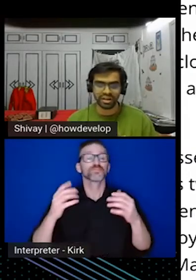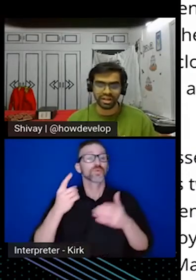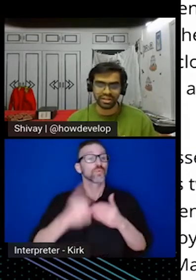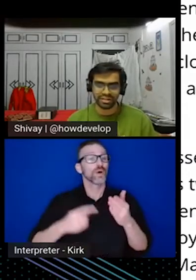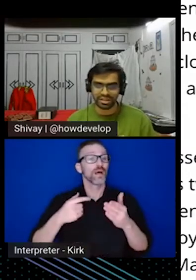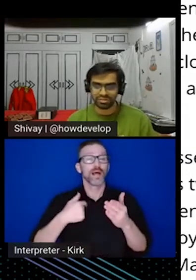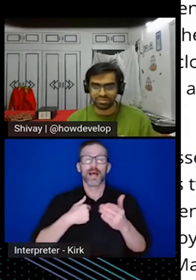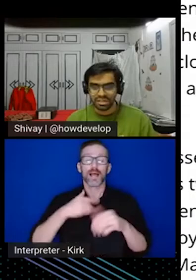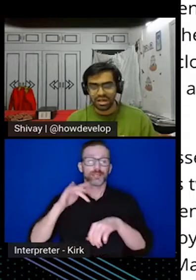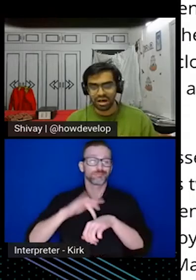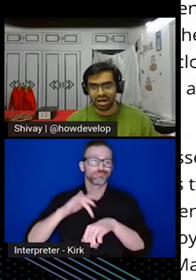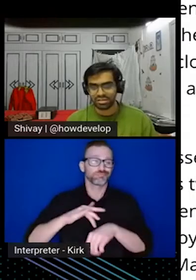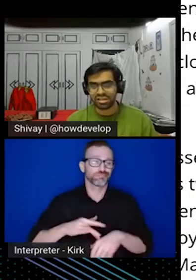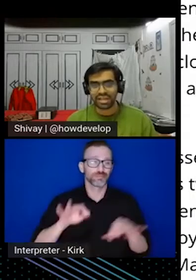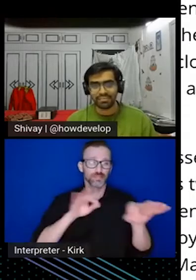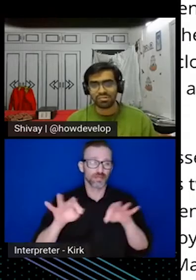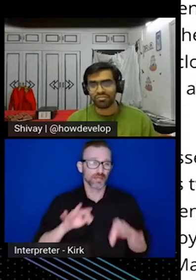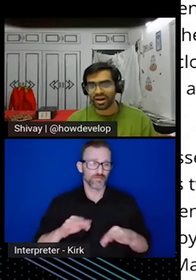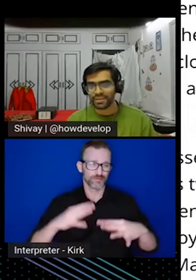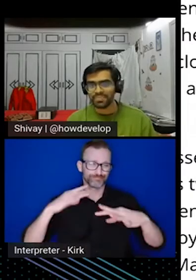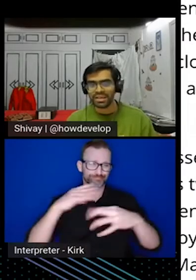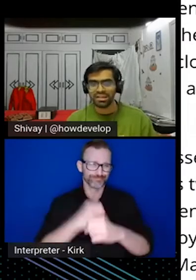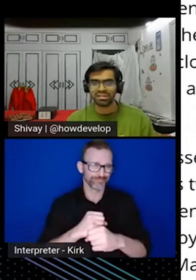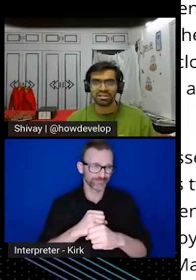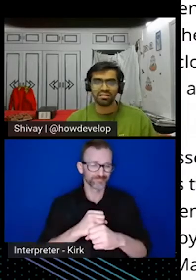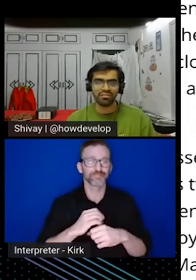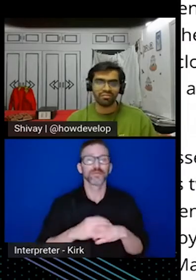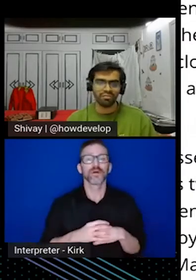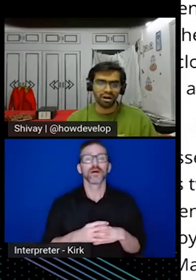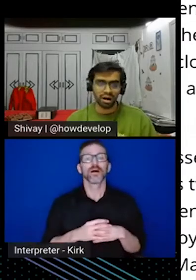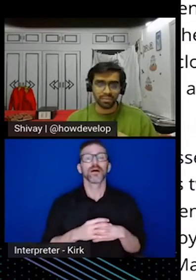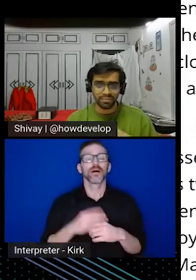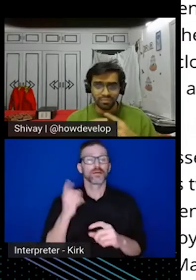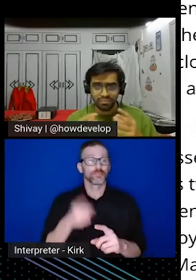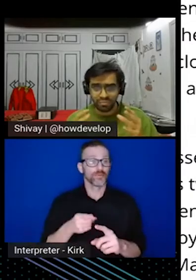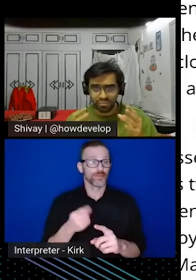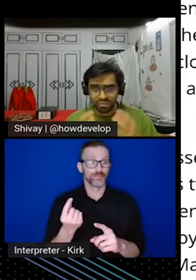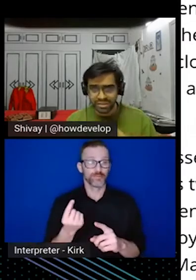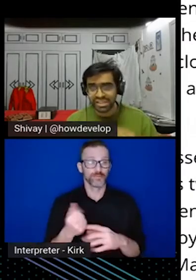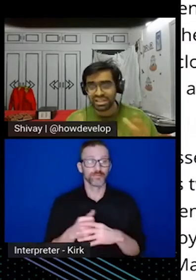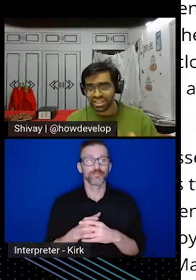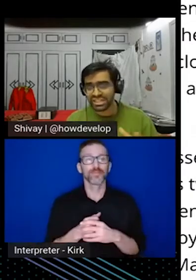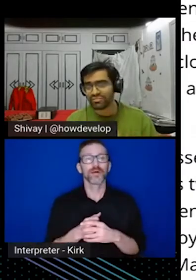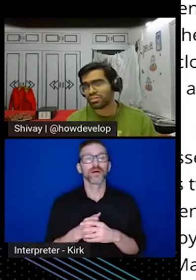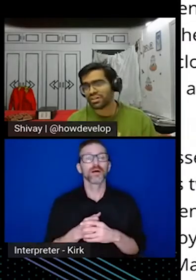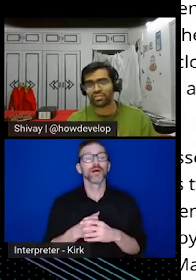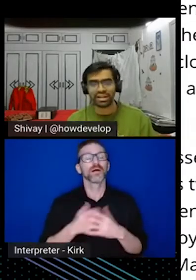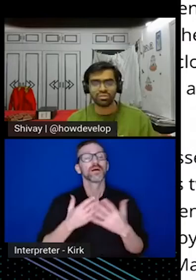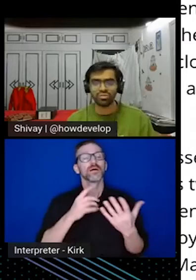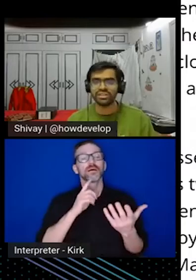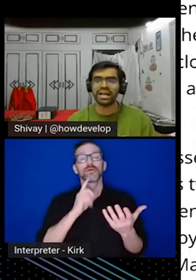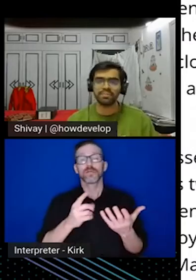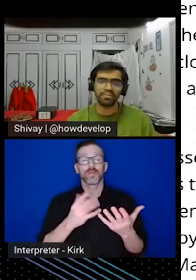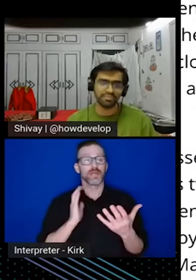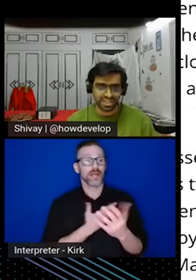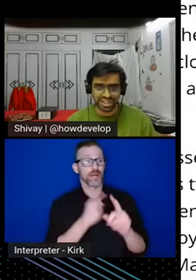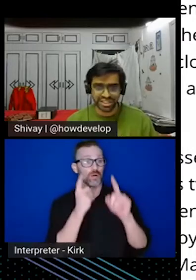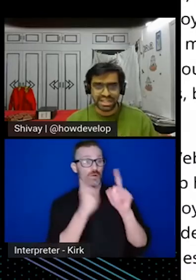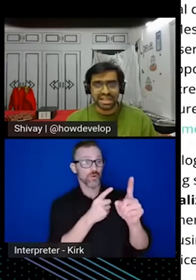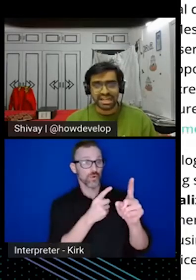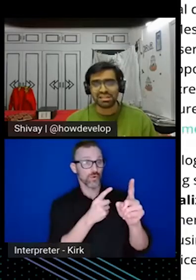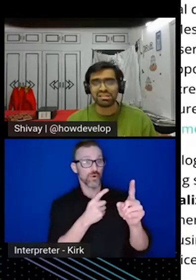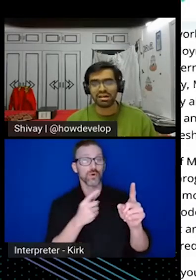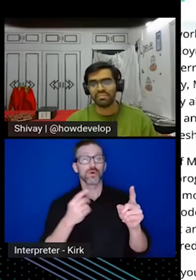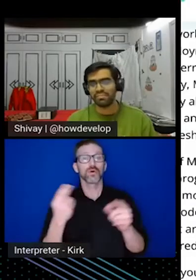covered in this time so far is, um, the essentially what we are trying to do with the help of